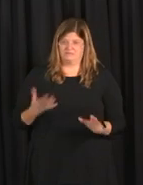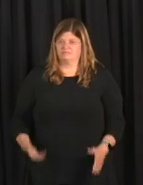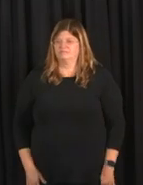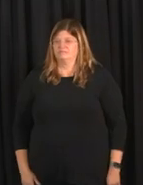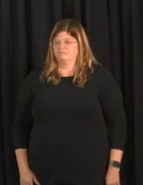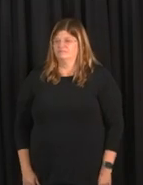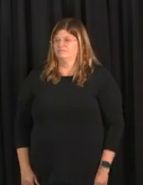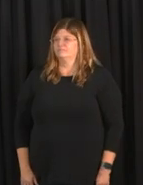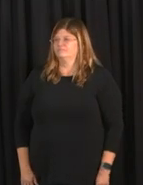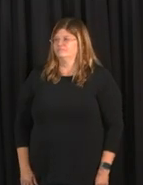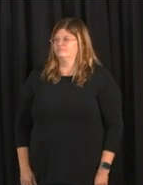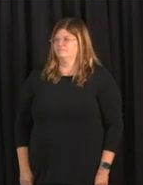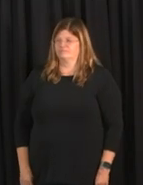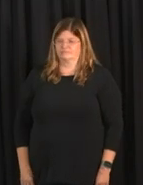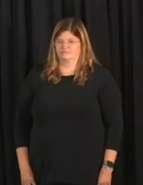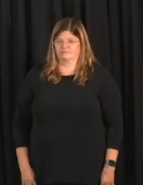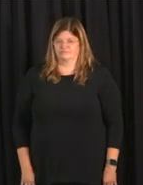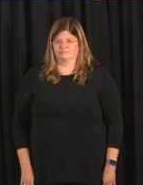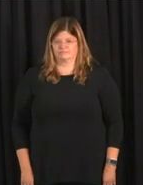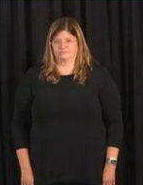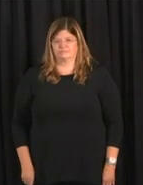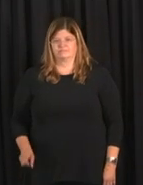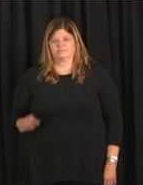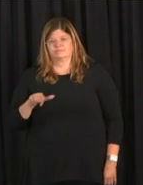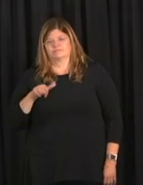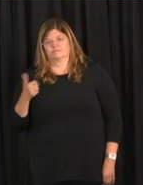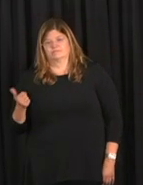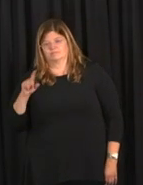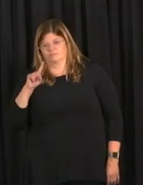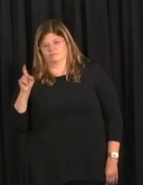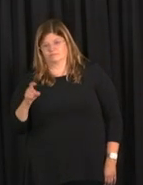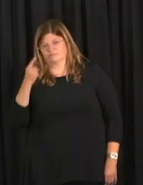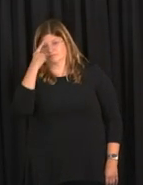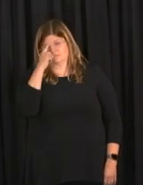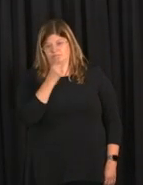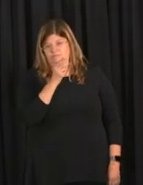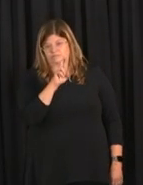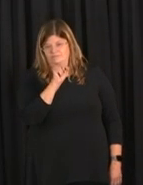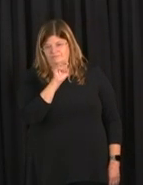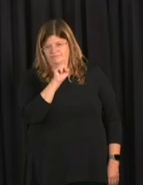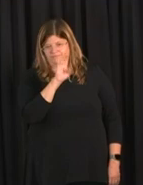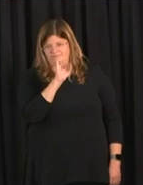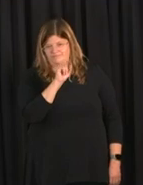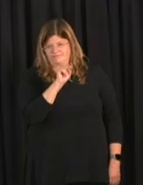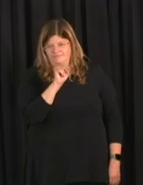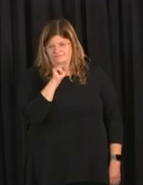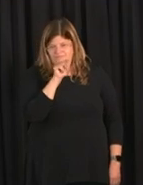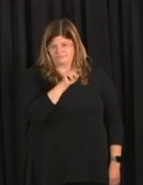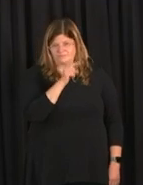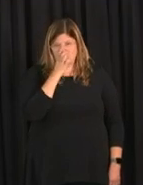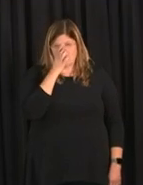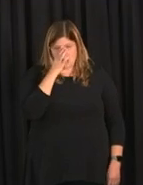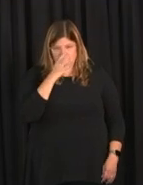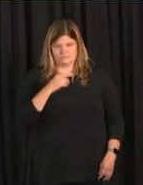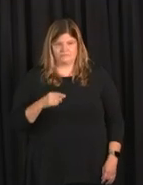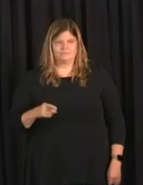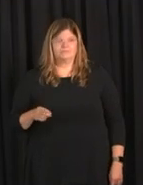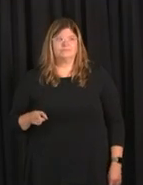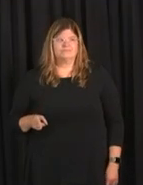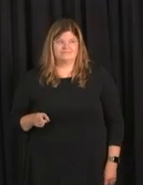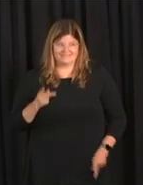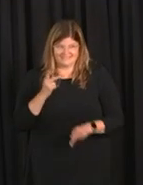funding. Yes, Just hopefully a quick question for Dr. Nesbitt. that means keep it short, Dr.